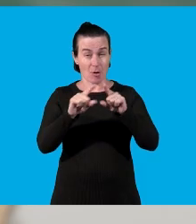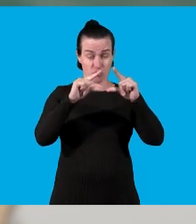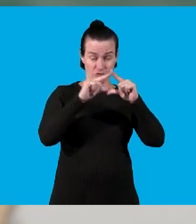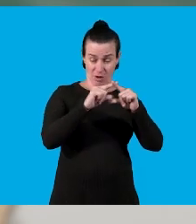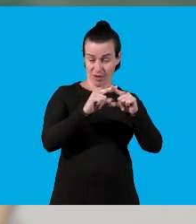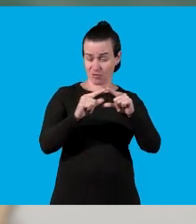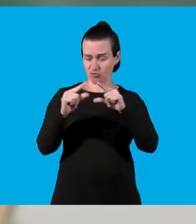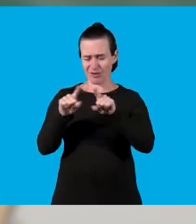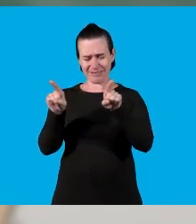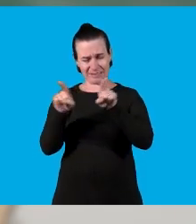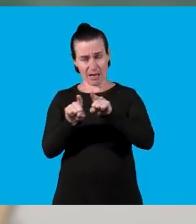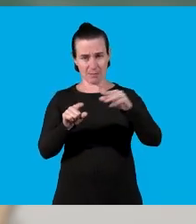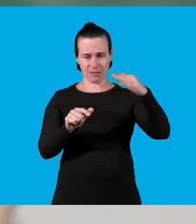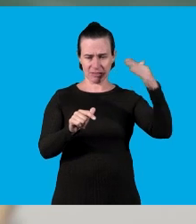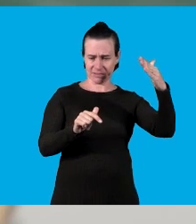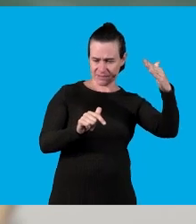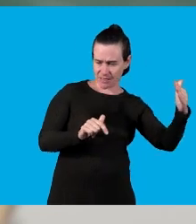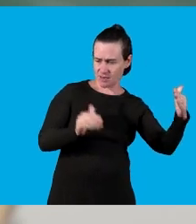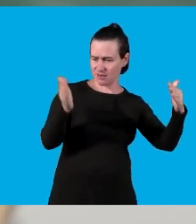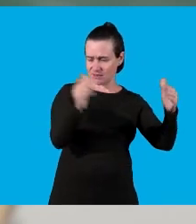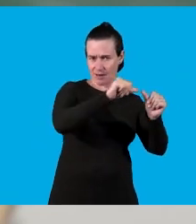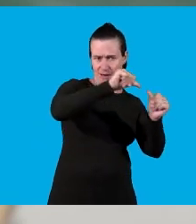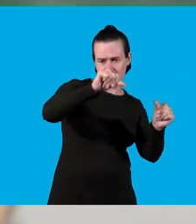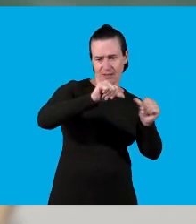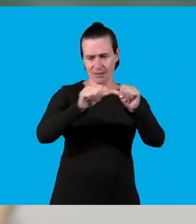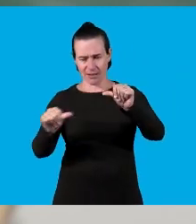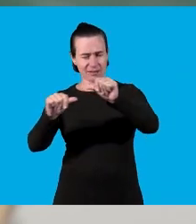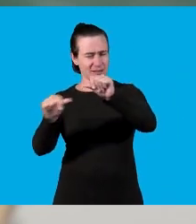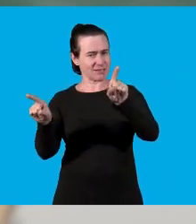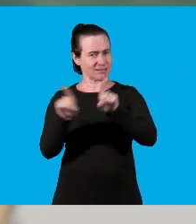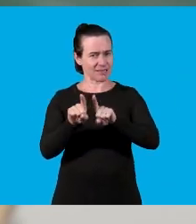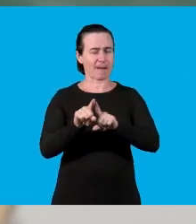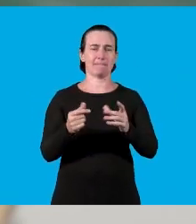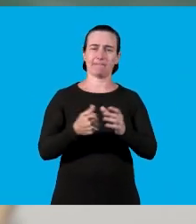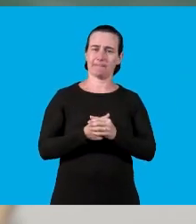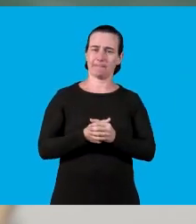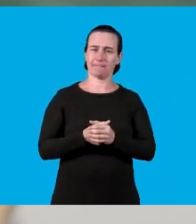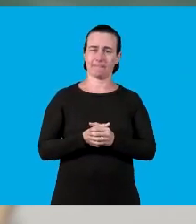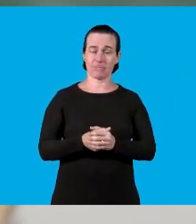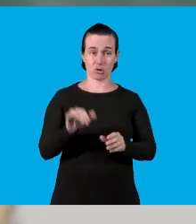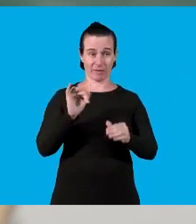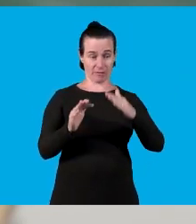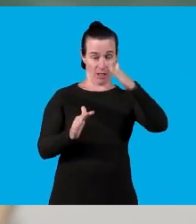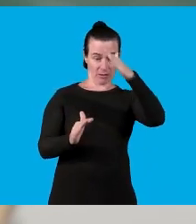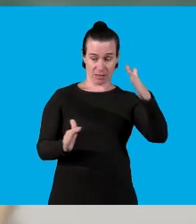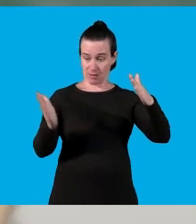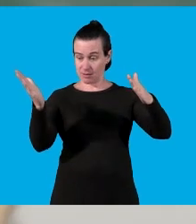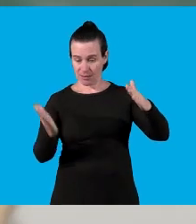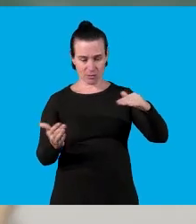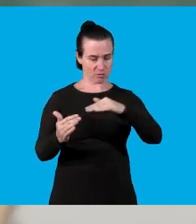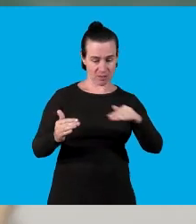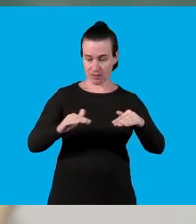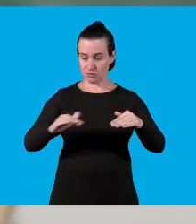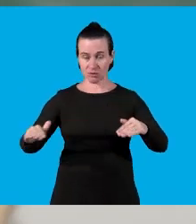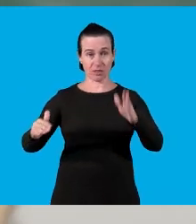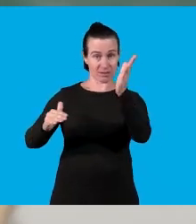equal sides. Remember the conditions of congruency? So corresponding equal sides